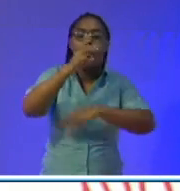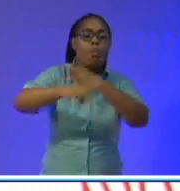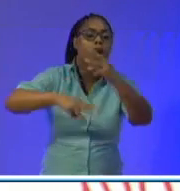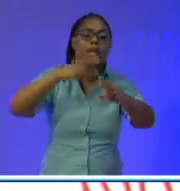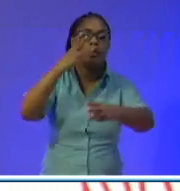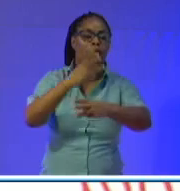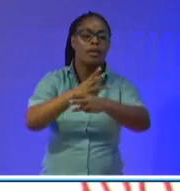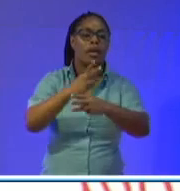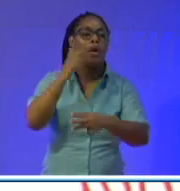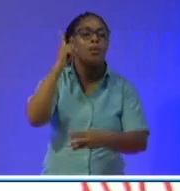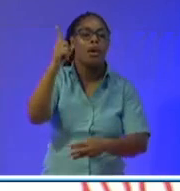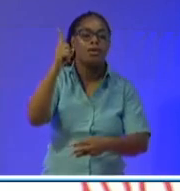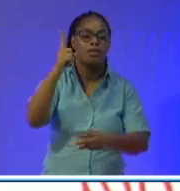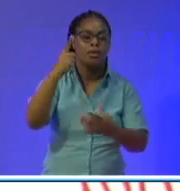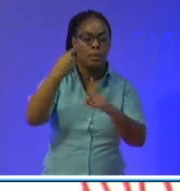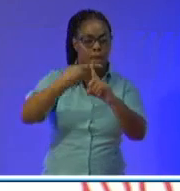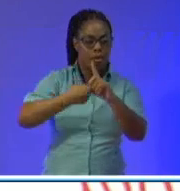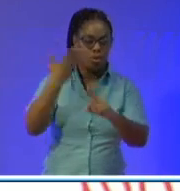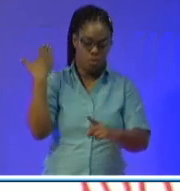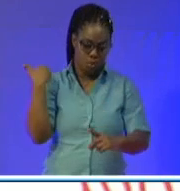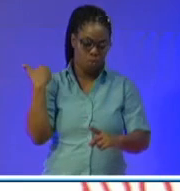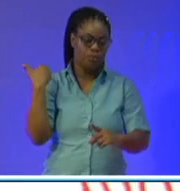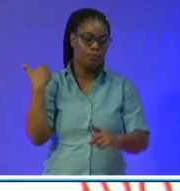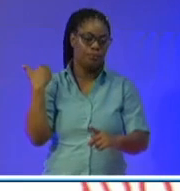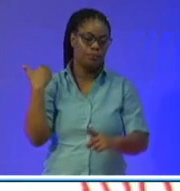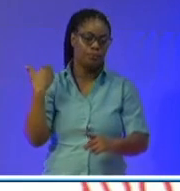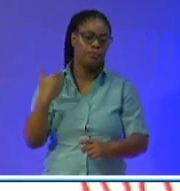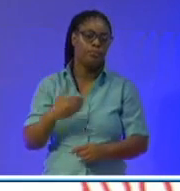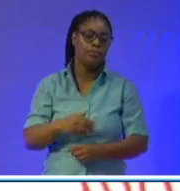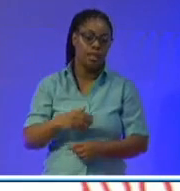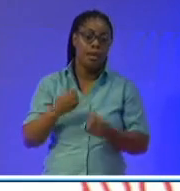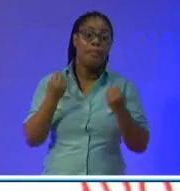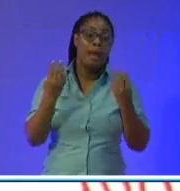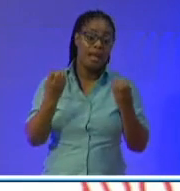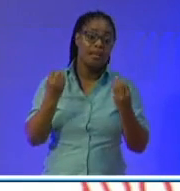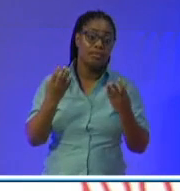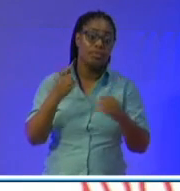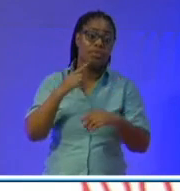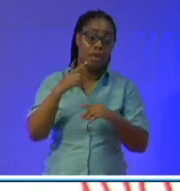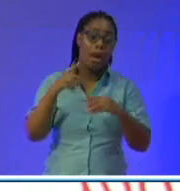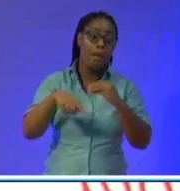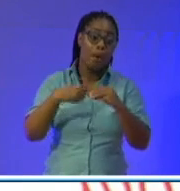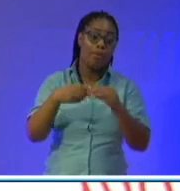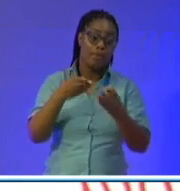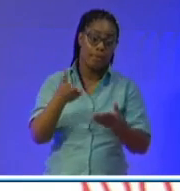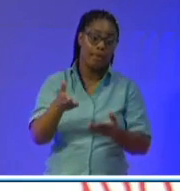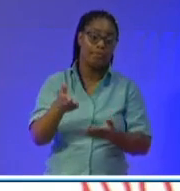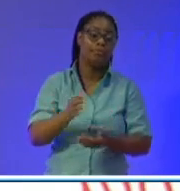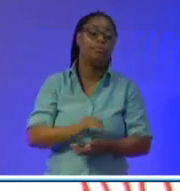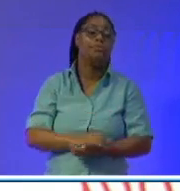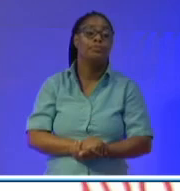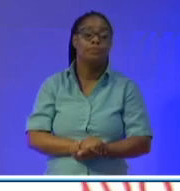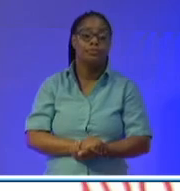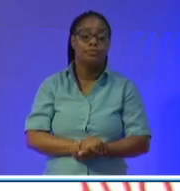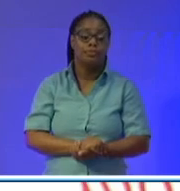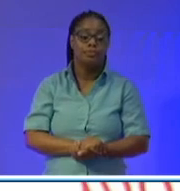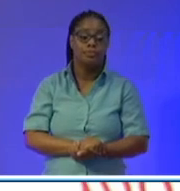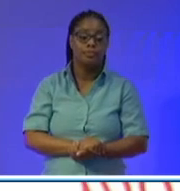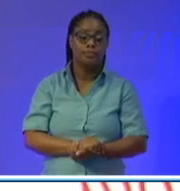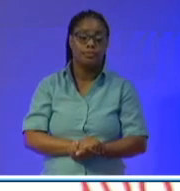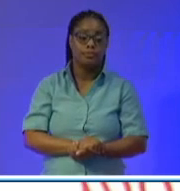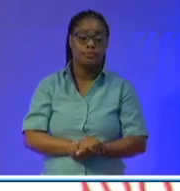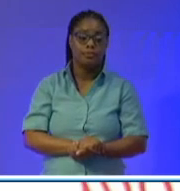ago, this was circulating a lot and trending a lot. But the simple answer is, and I actually got some additional data, that the studies